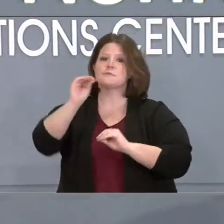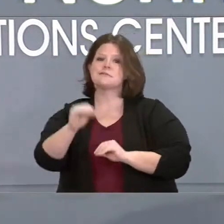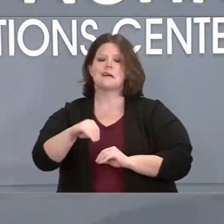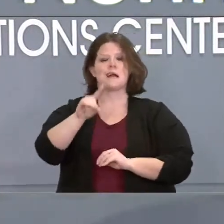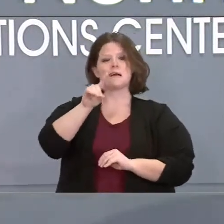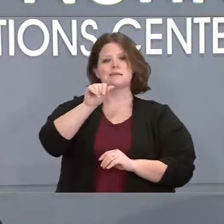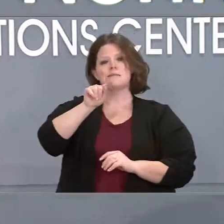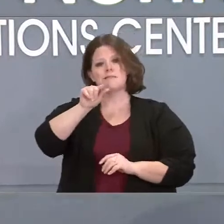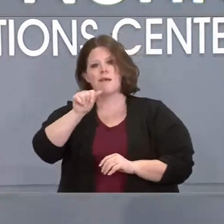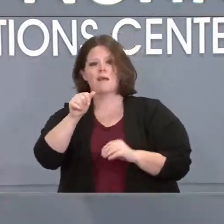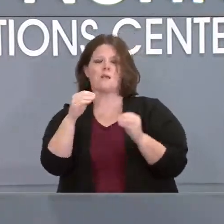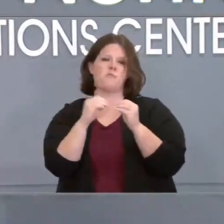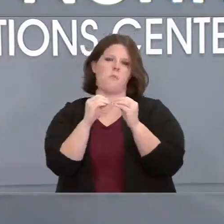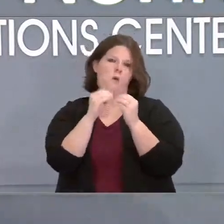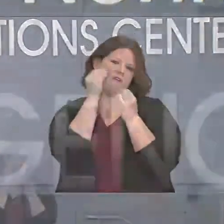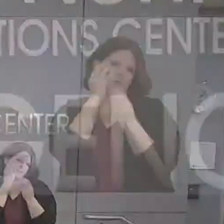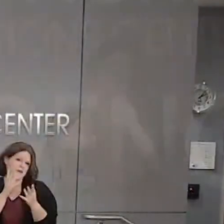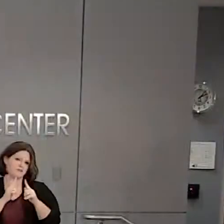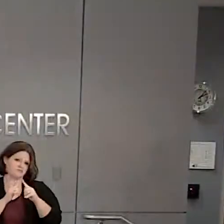Cohen.